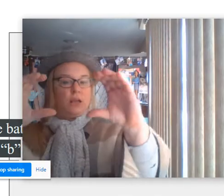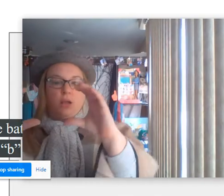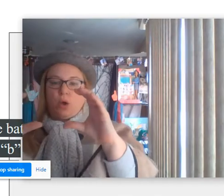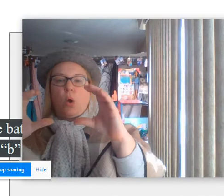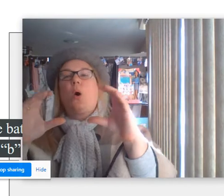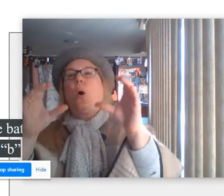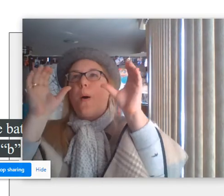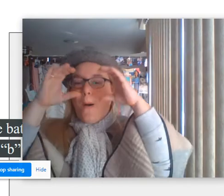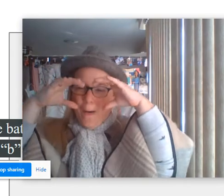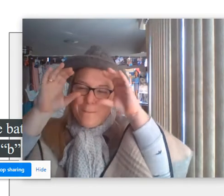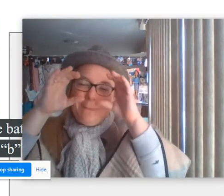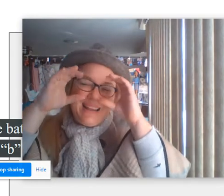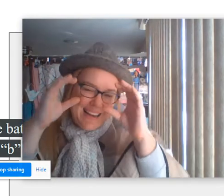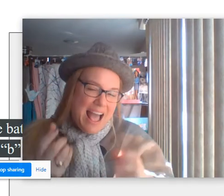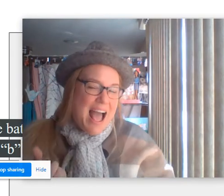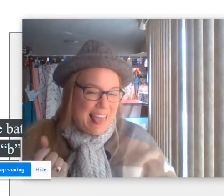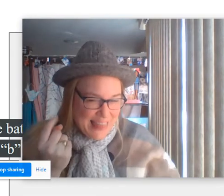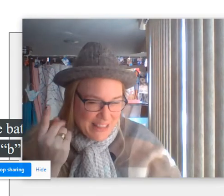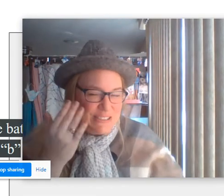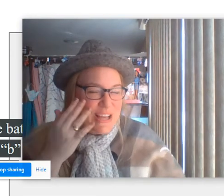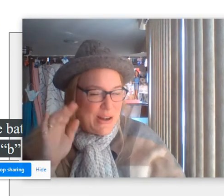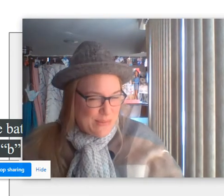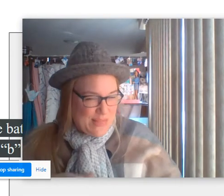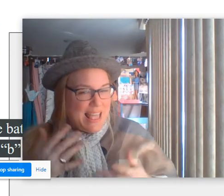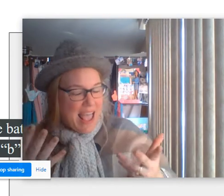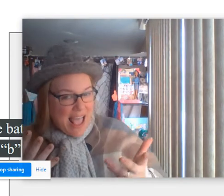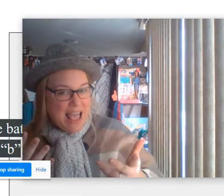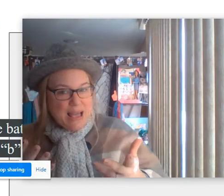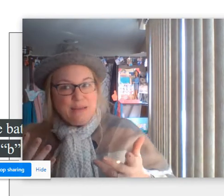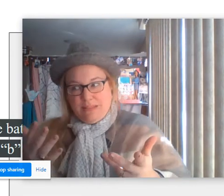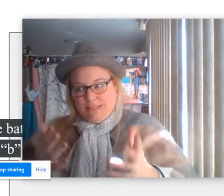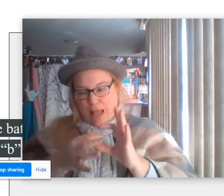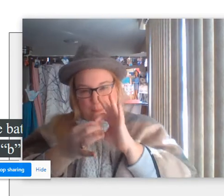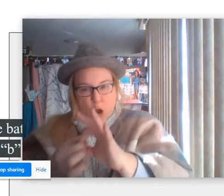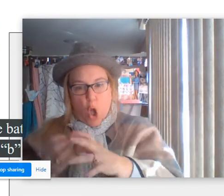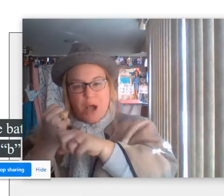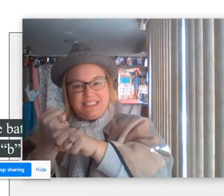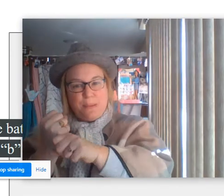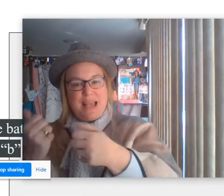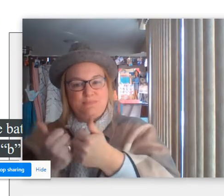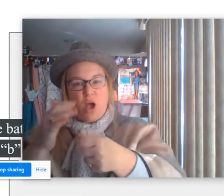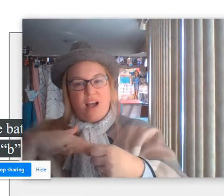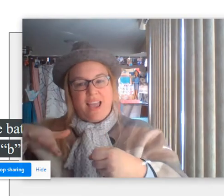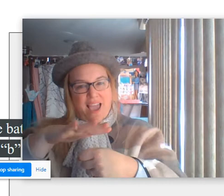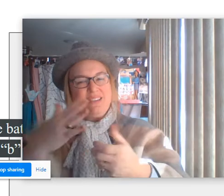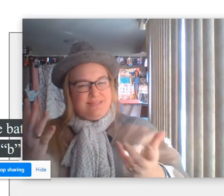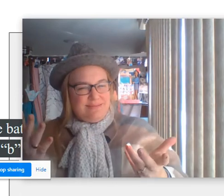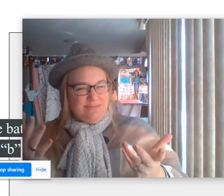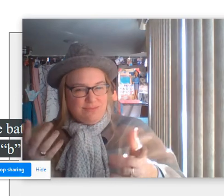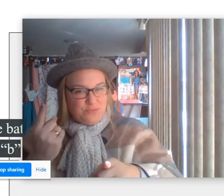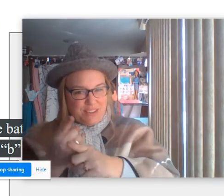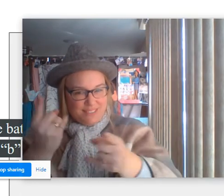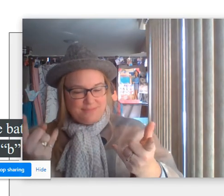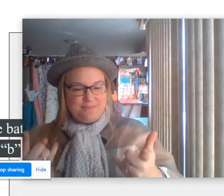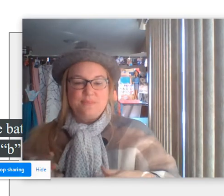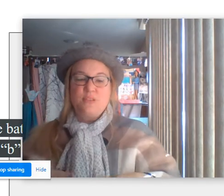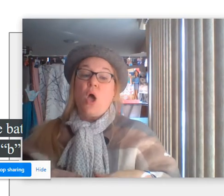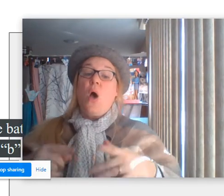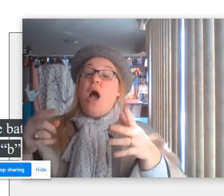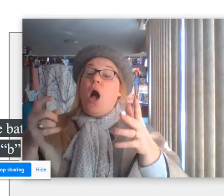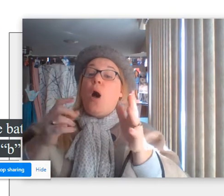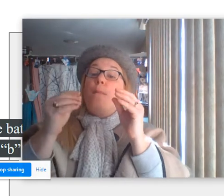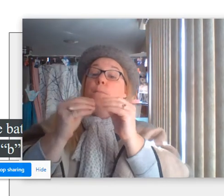you could clearly identify, oh, those are binoculars, because that's what belongs in a baseball stadium, right? So I'm going to give you plenty